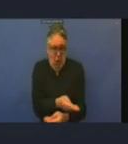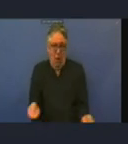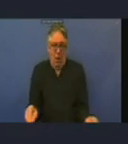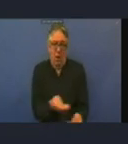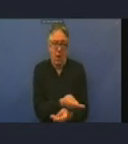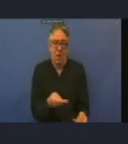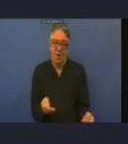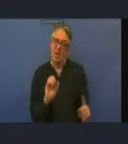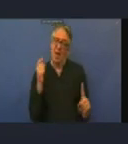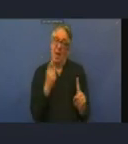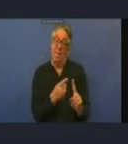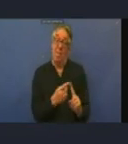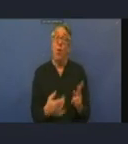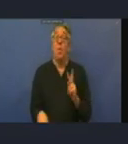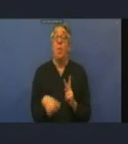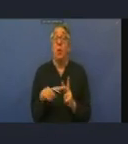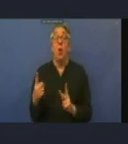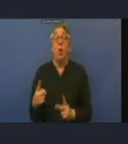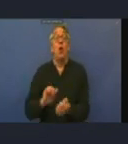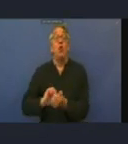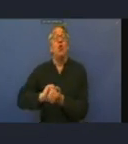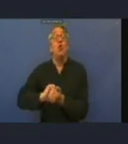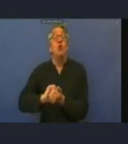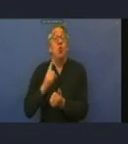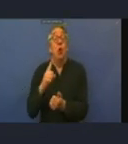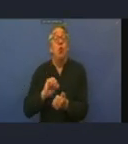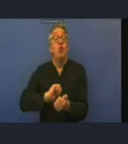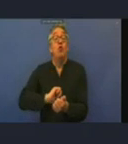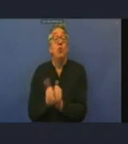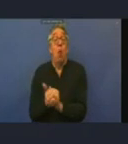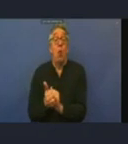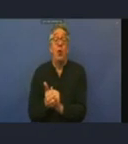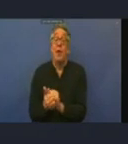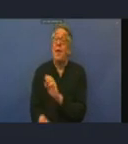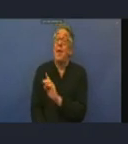sporting events organized within this action can be also, of course,